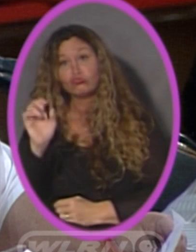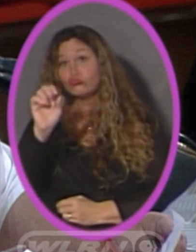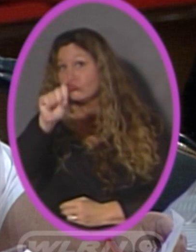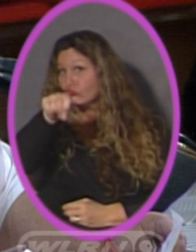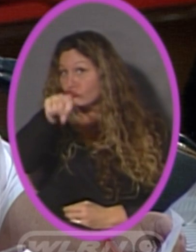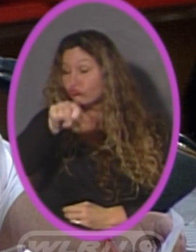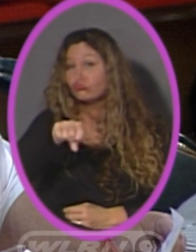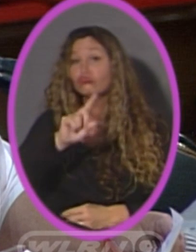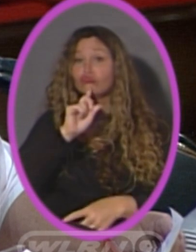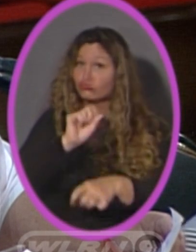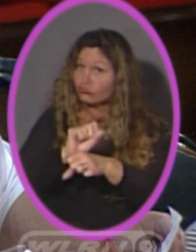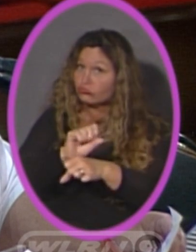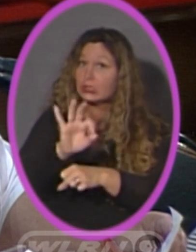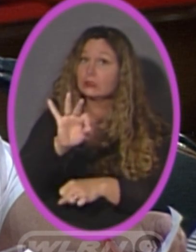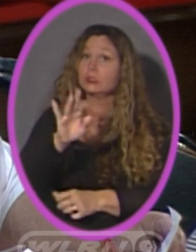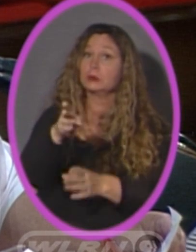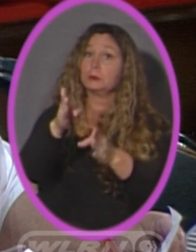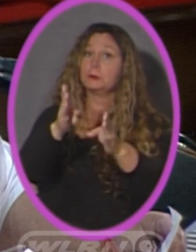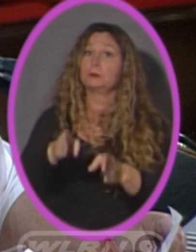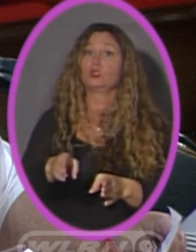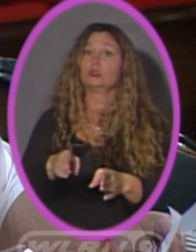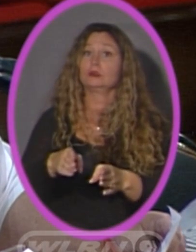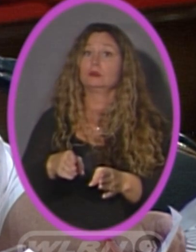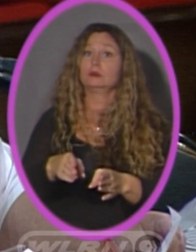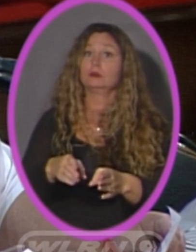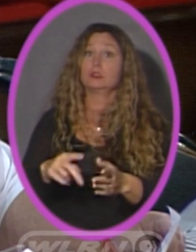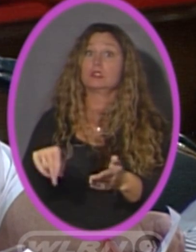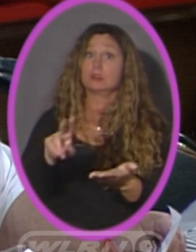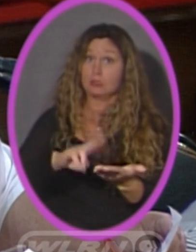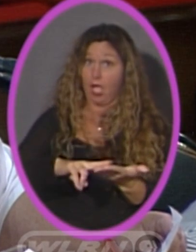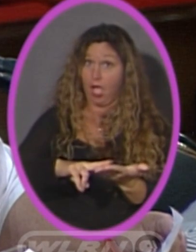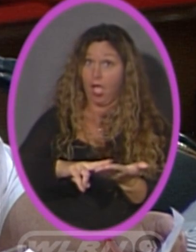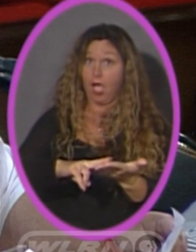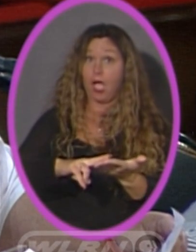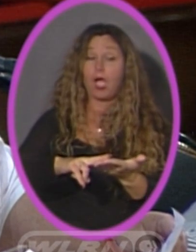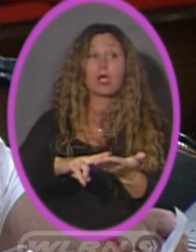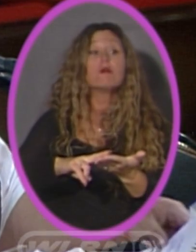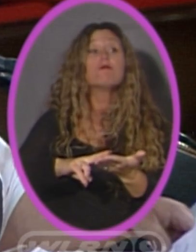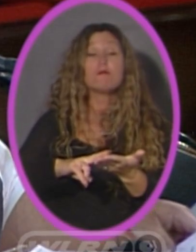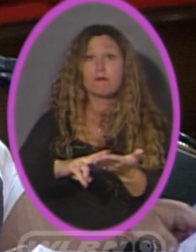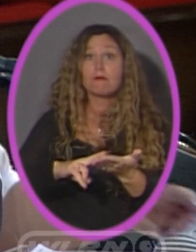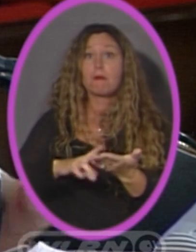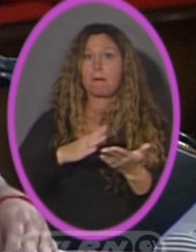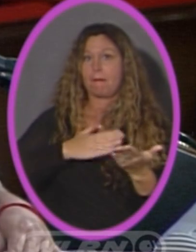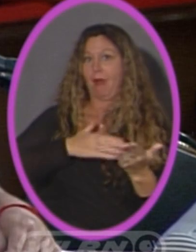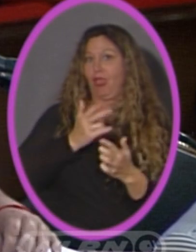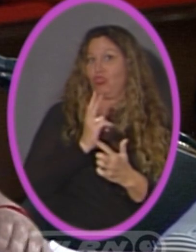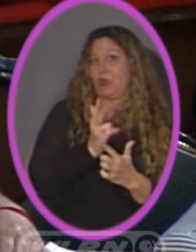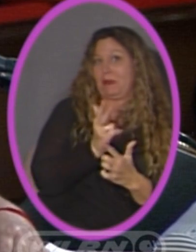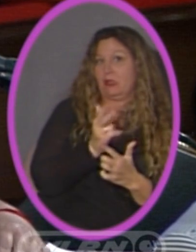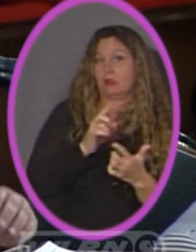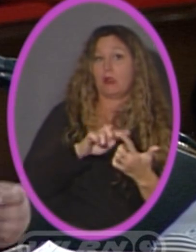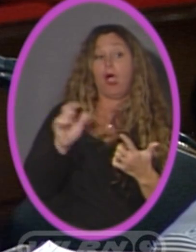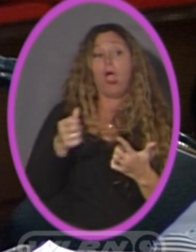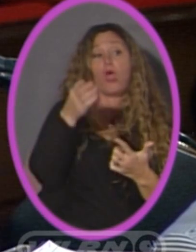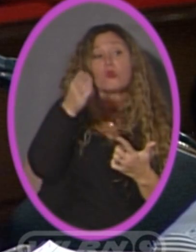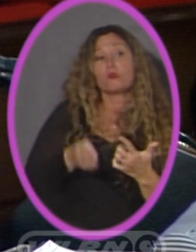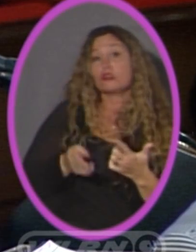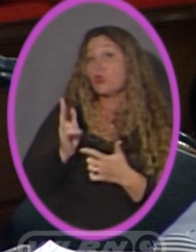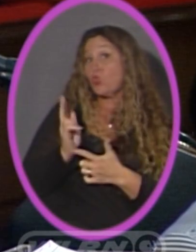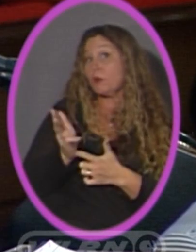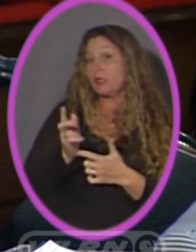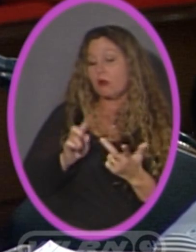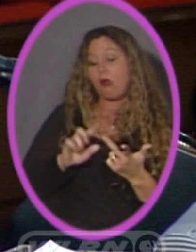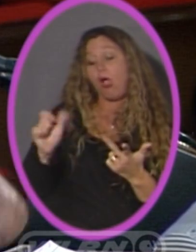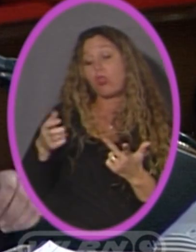to speak for 3 minutes to donate those minutes to another speaker as long as it does not exceed 10 minutes. During the